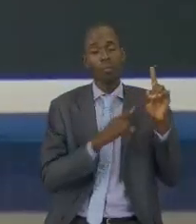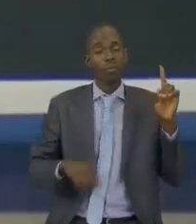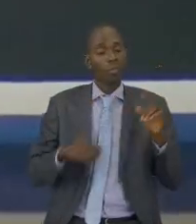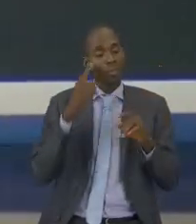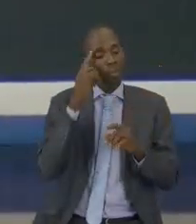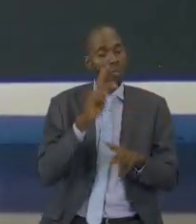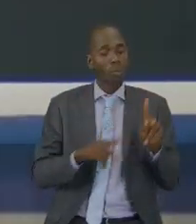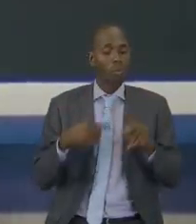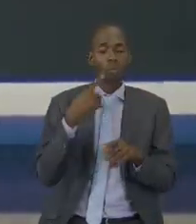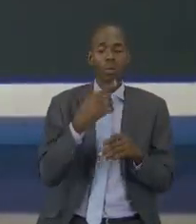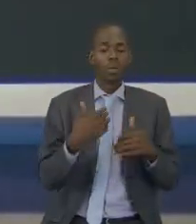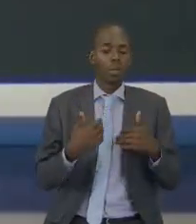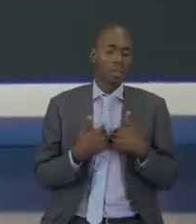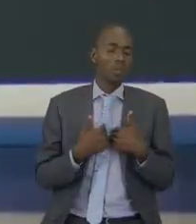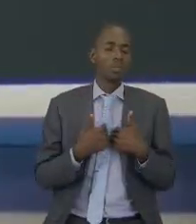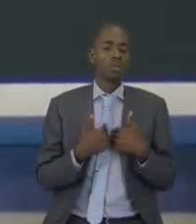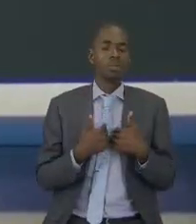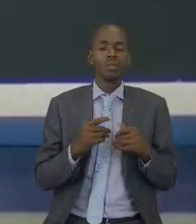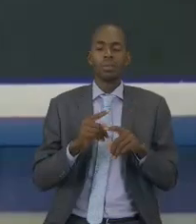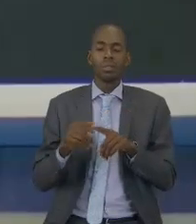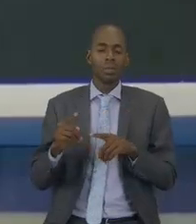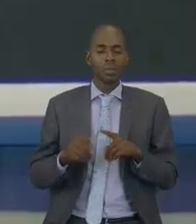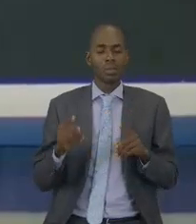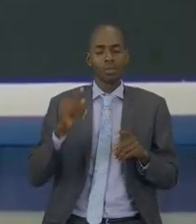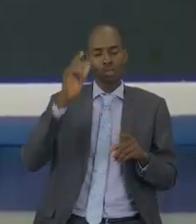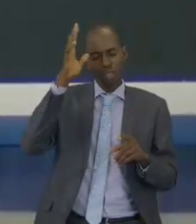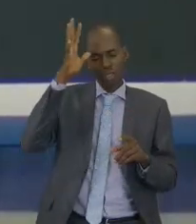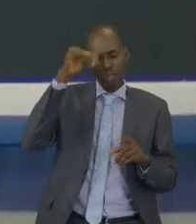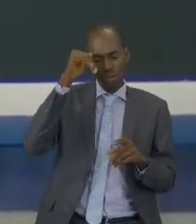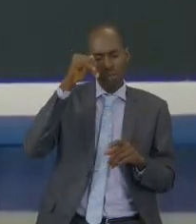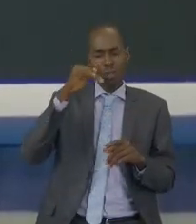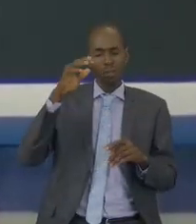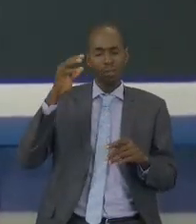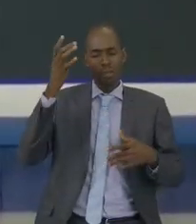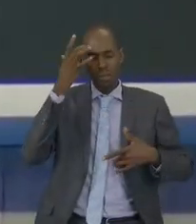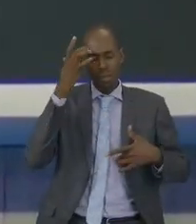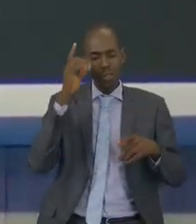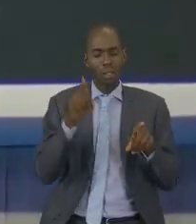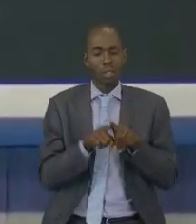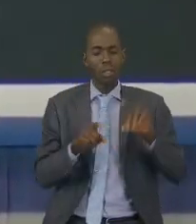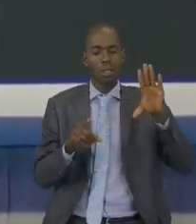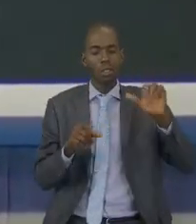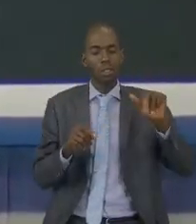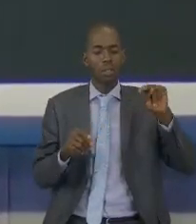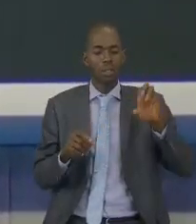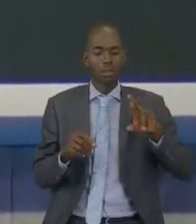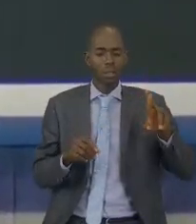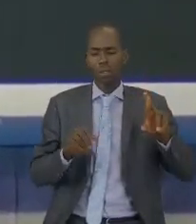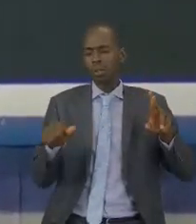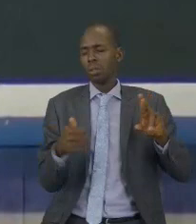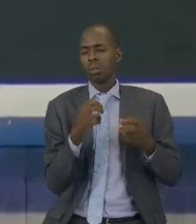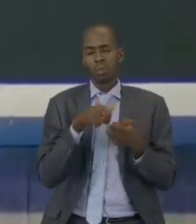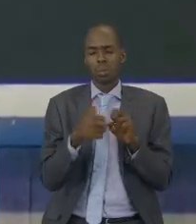have so-called incurable disease, like cancer, any other problem like